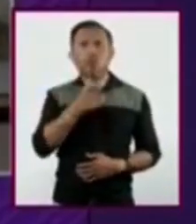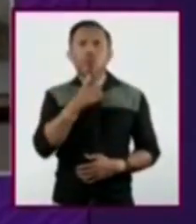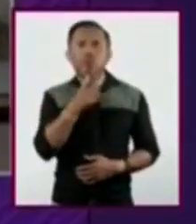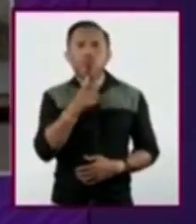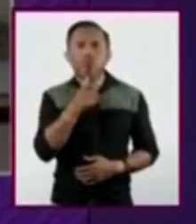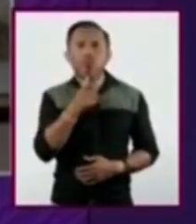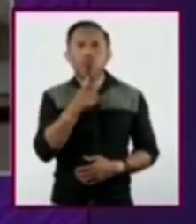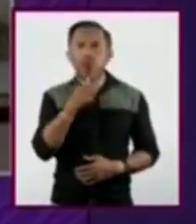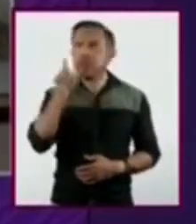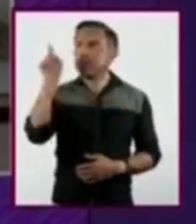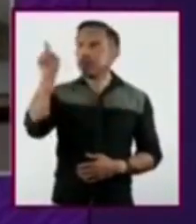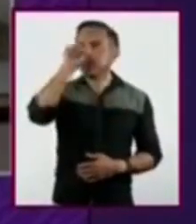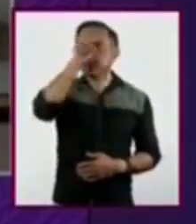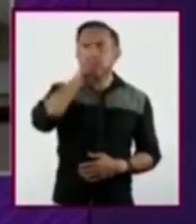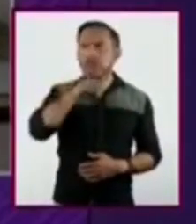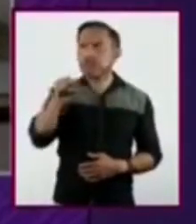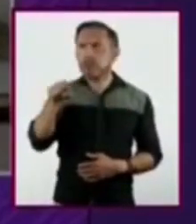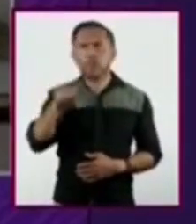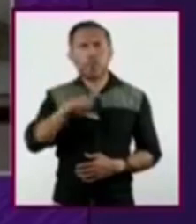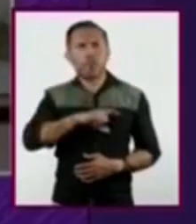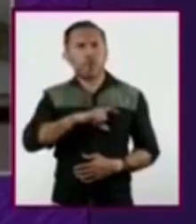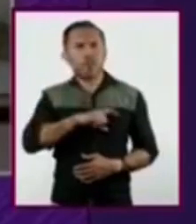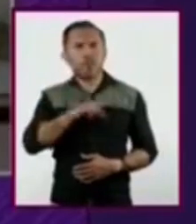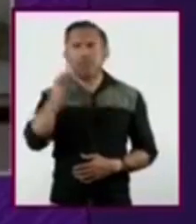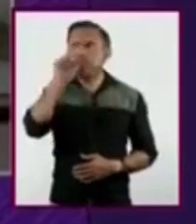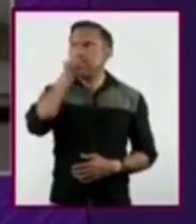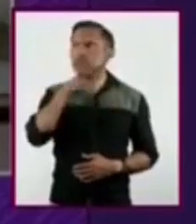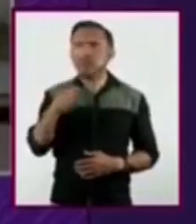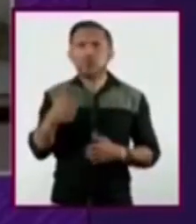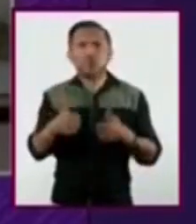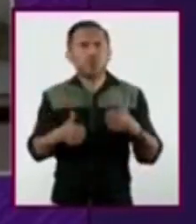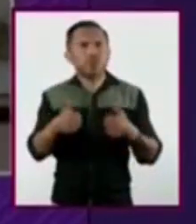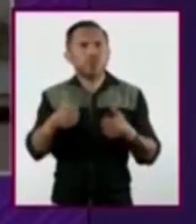Who is a policeman? Who?